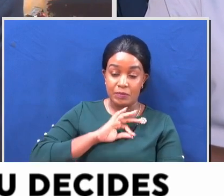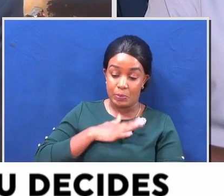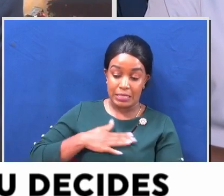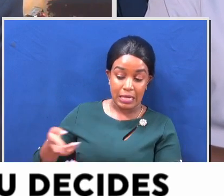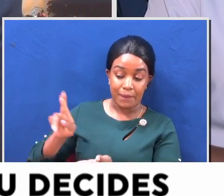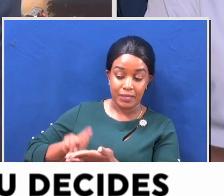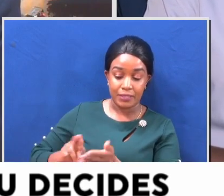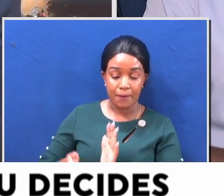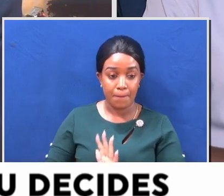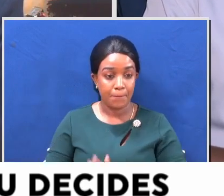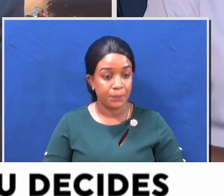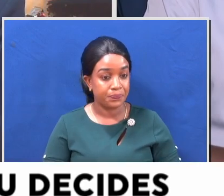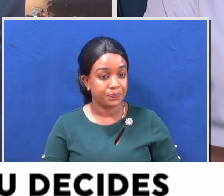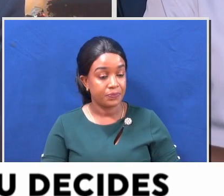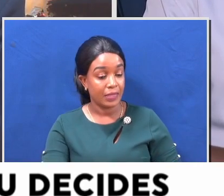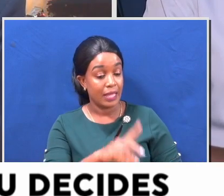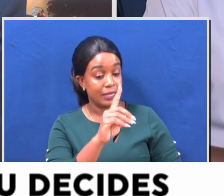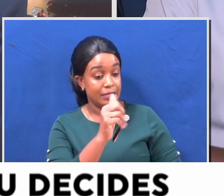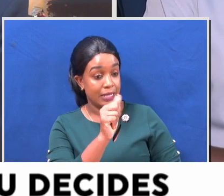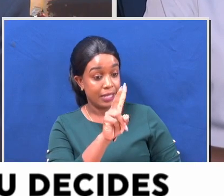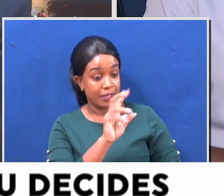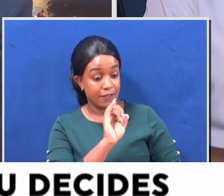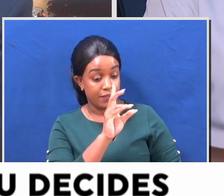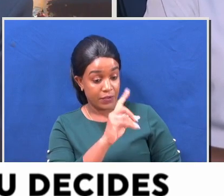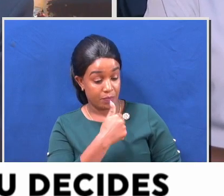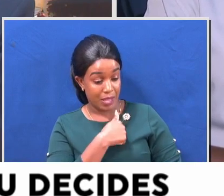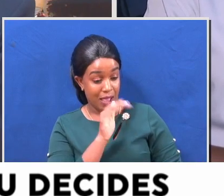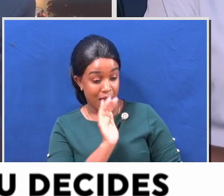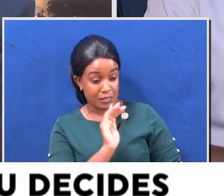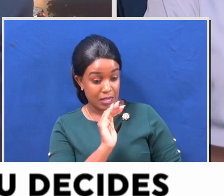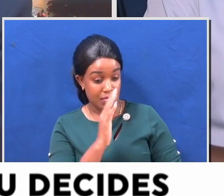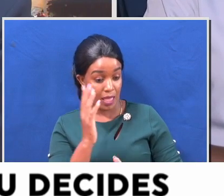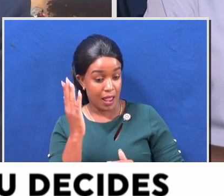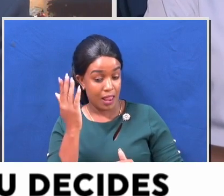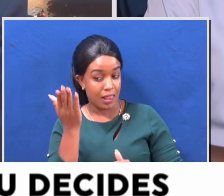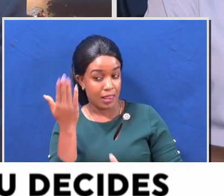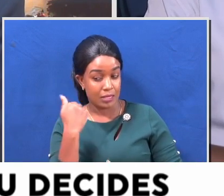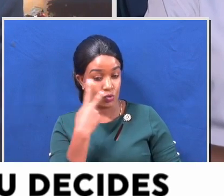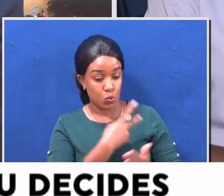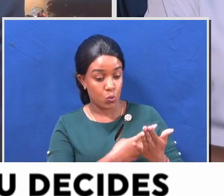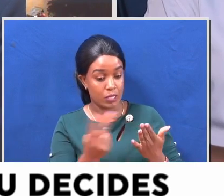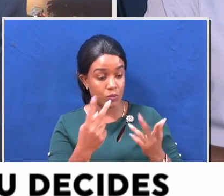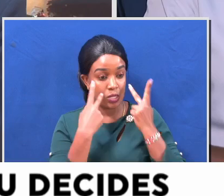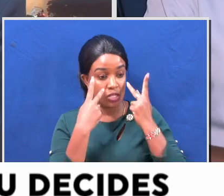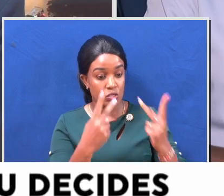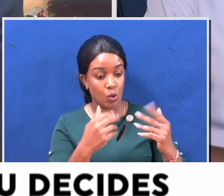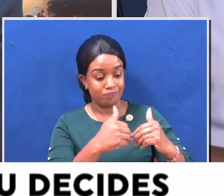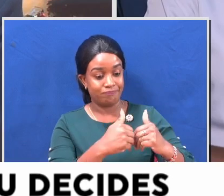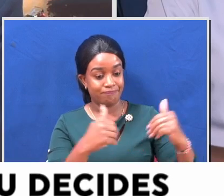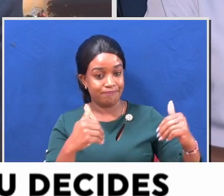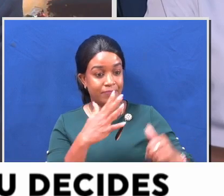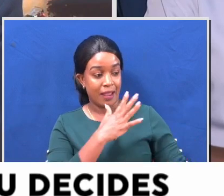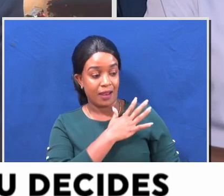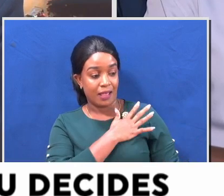please? David, I'm asking, we have in the last 2 weeks been witnessing a split in NASA, at least a